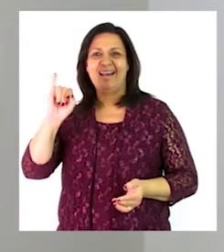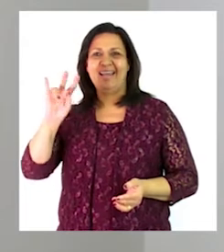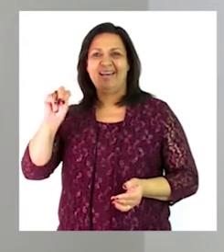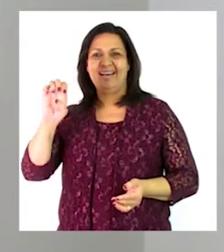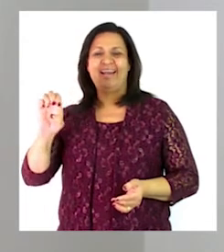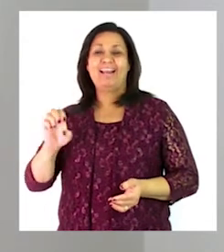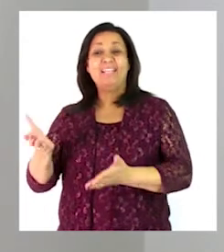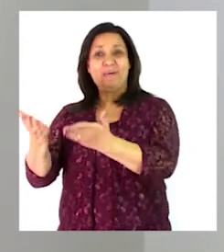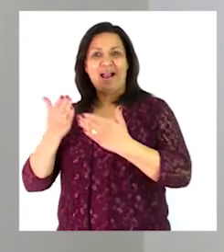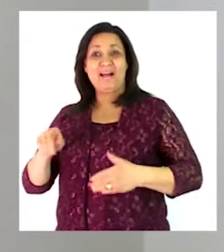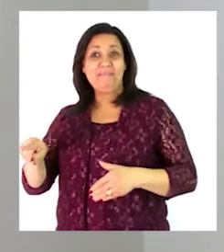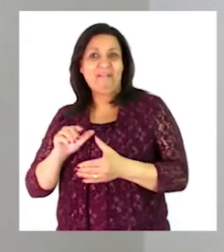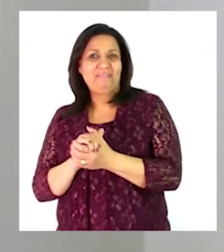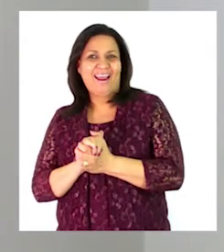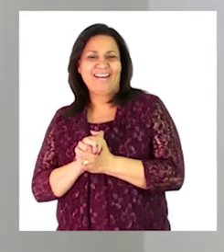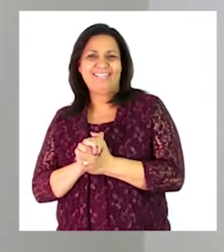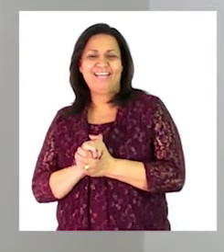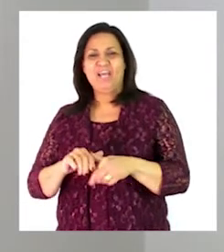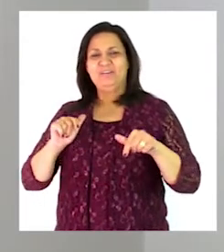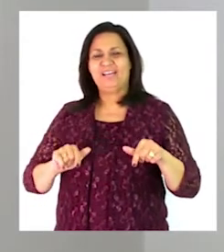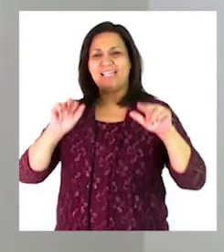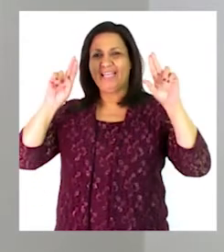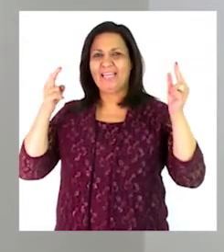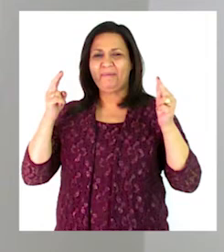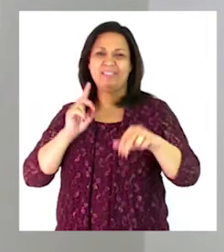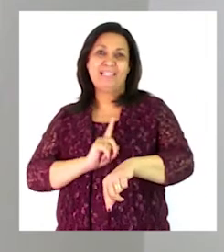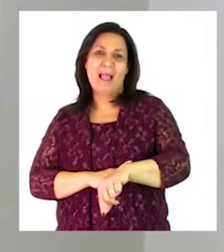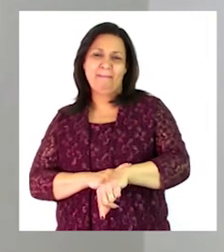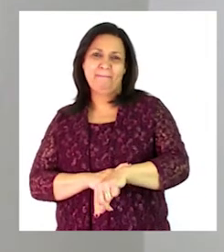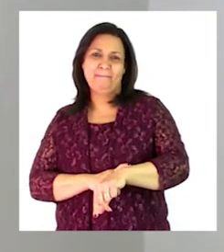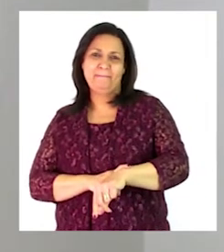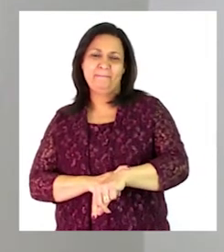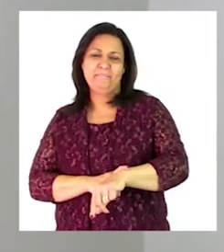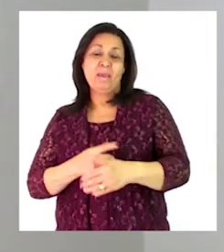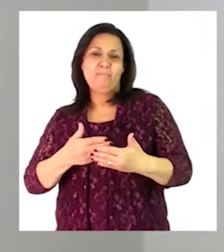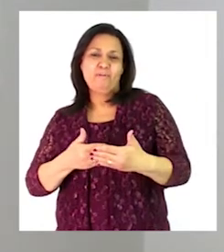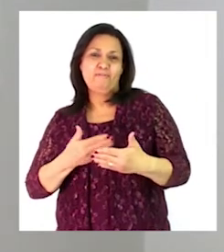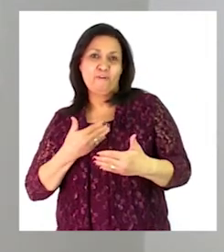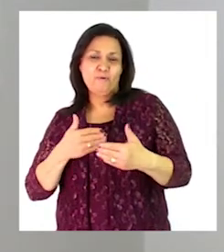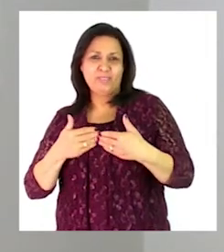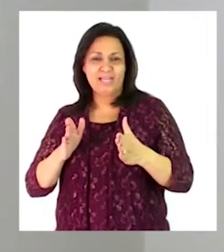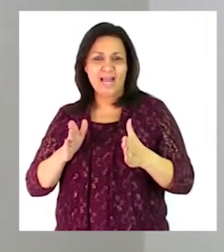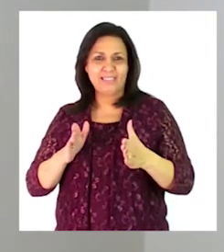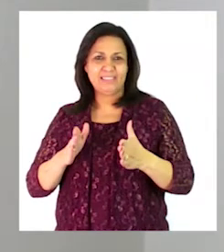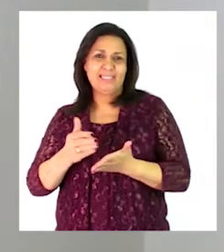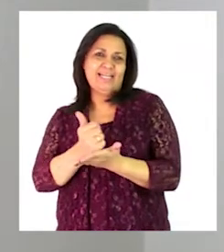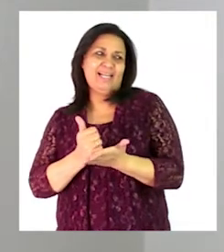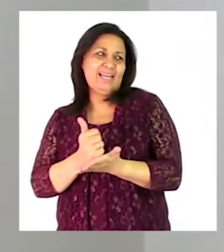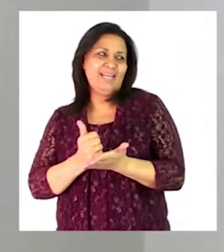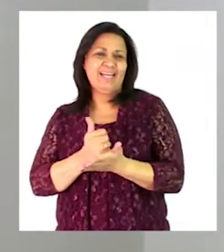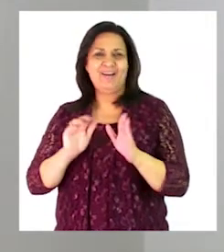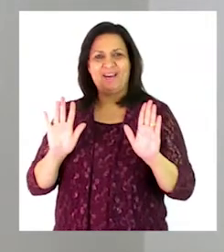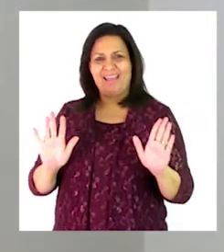friend. Today's theme is time. But before we begin, let's sanitize